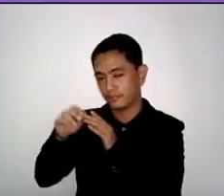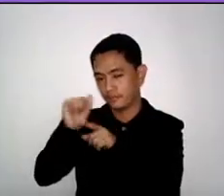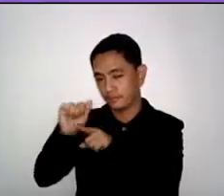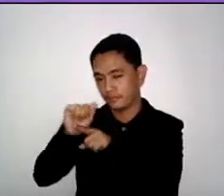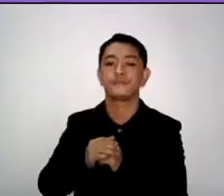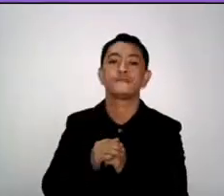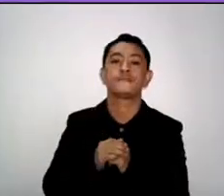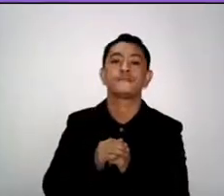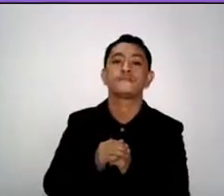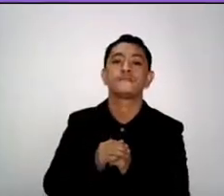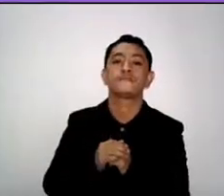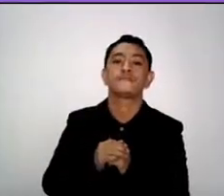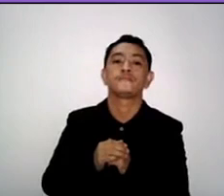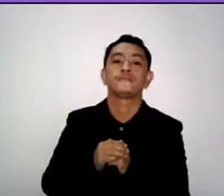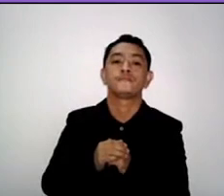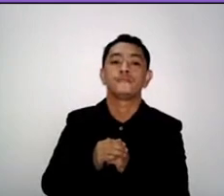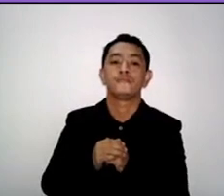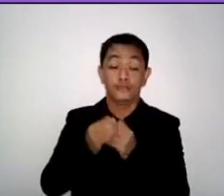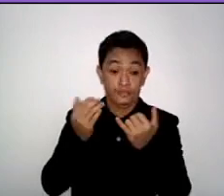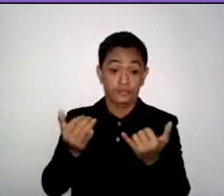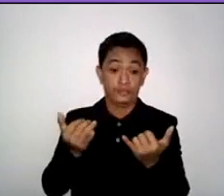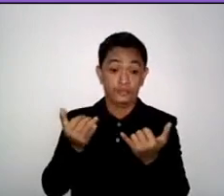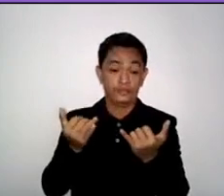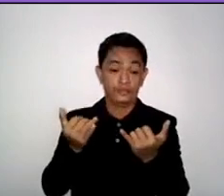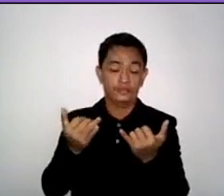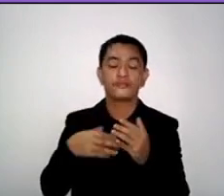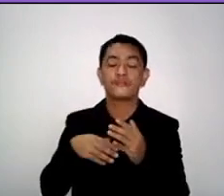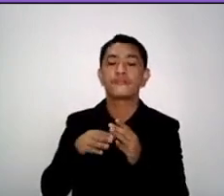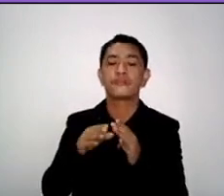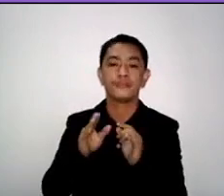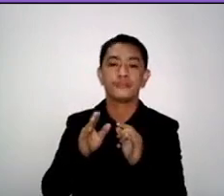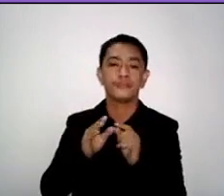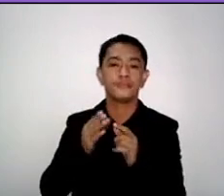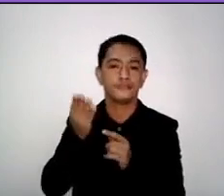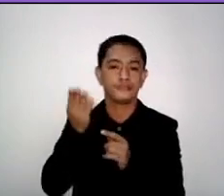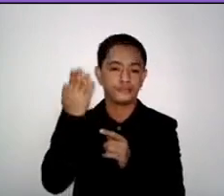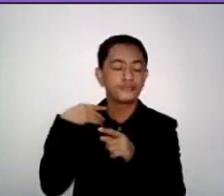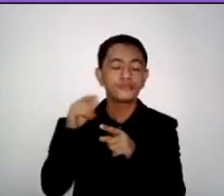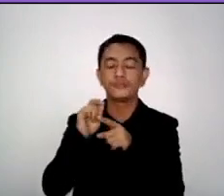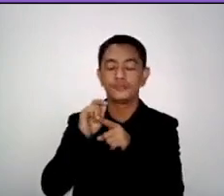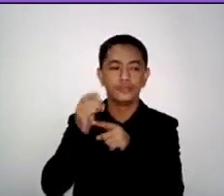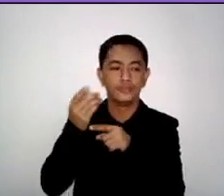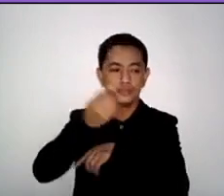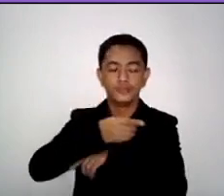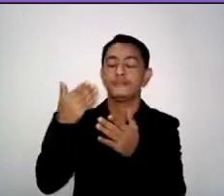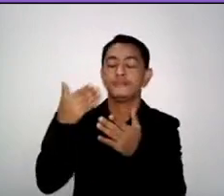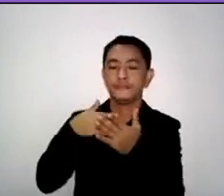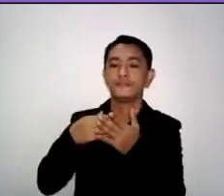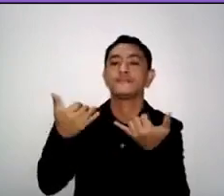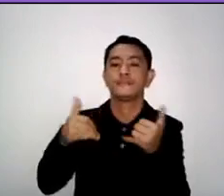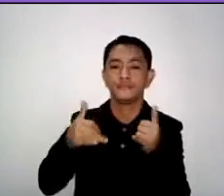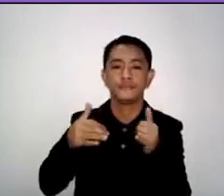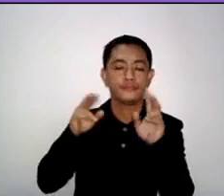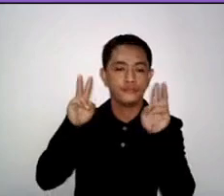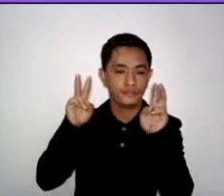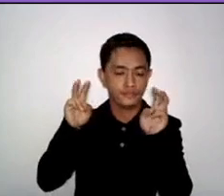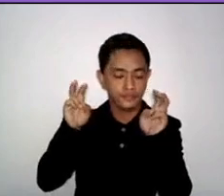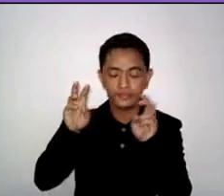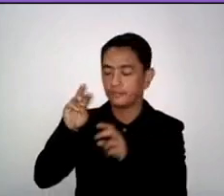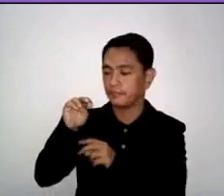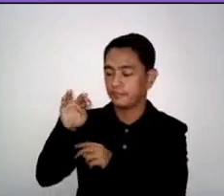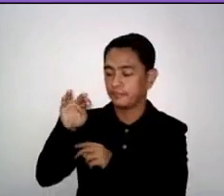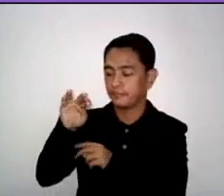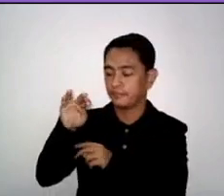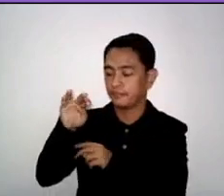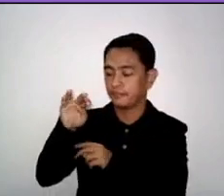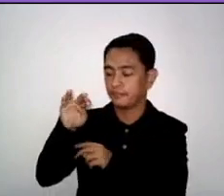At this point, just like the previous days, we are going to play again a short game called Mentimeter. It's a trivia game where all